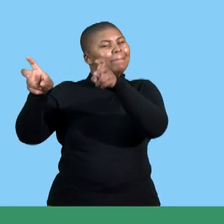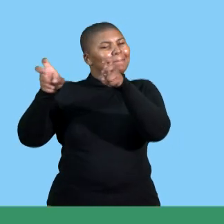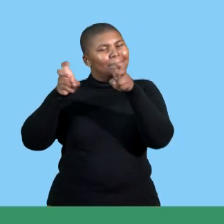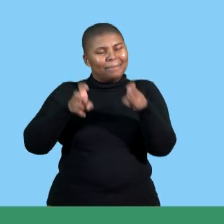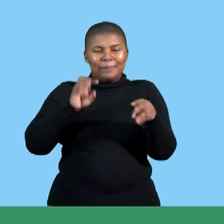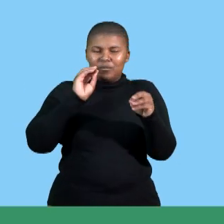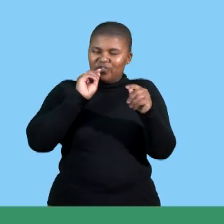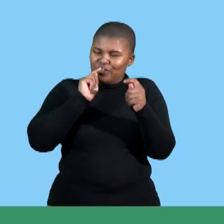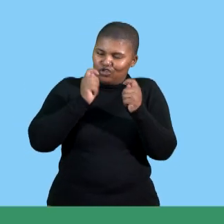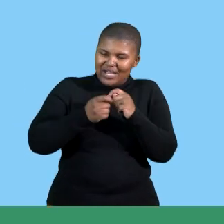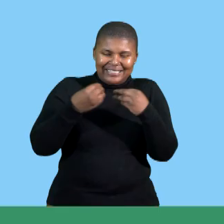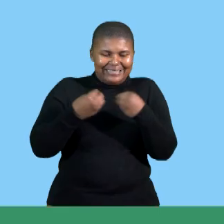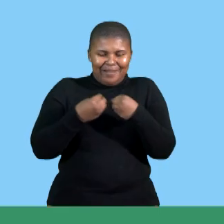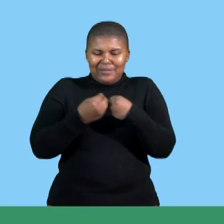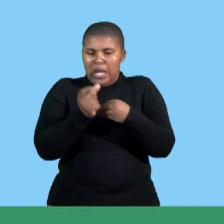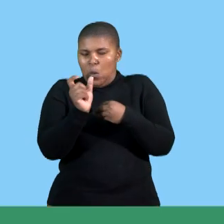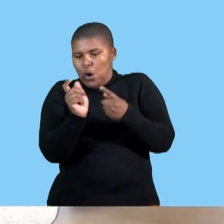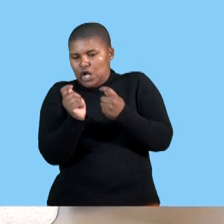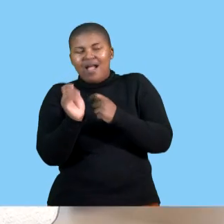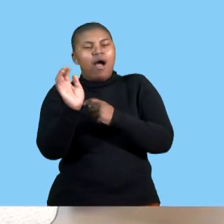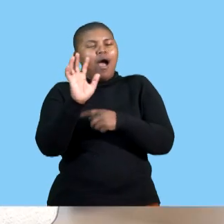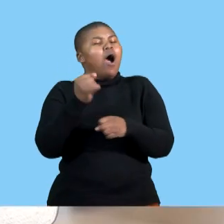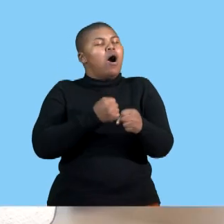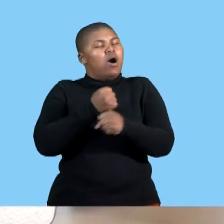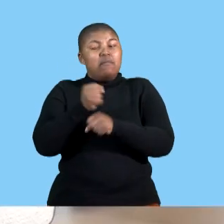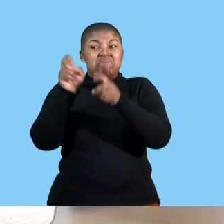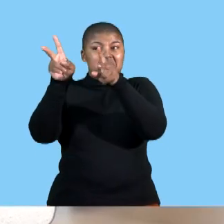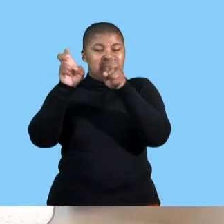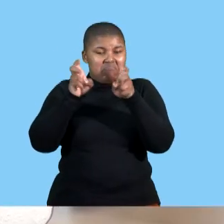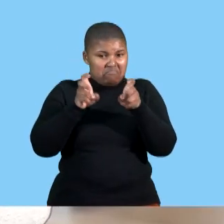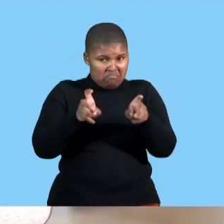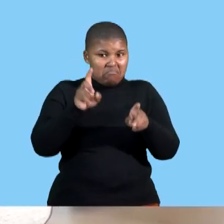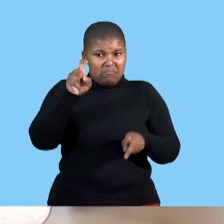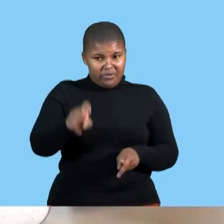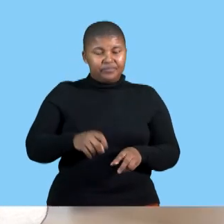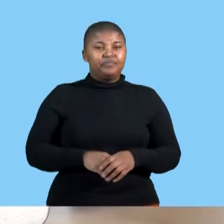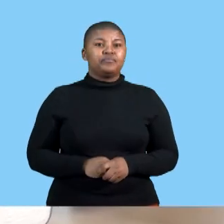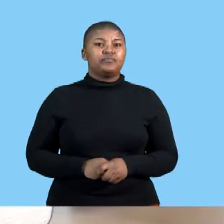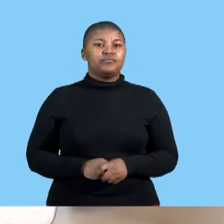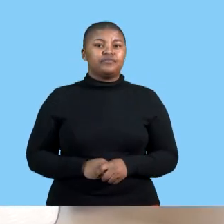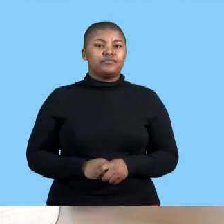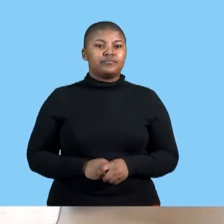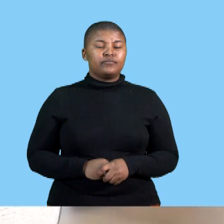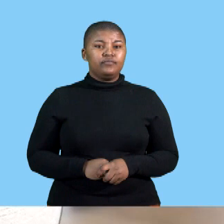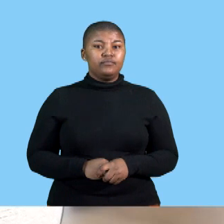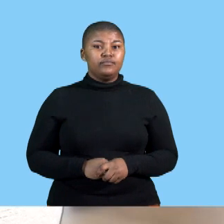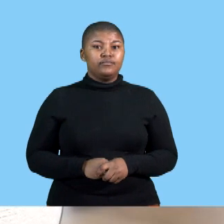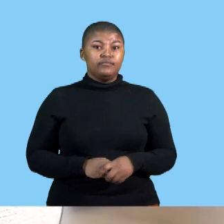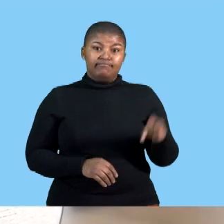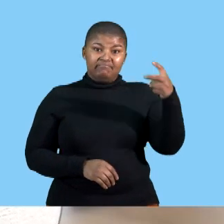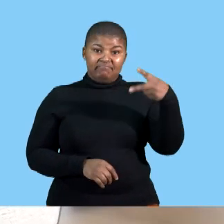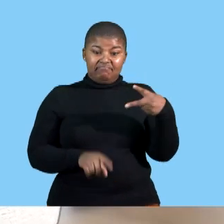the scenario. You are not taking out anything. You're taking it as is from the scenario above. The second question